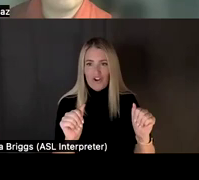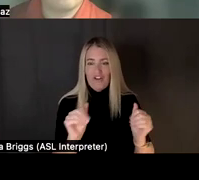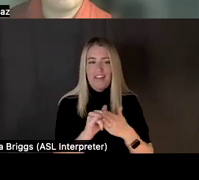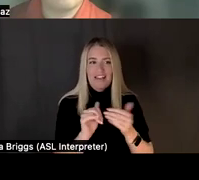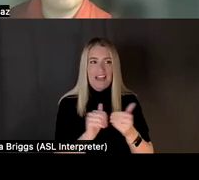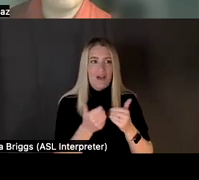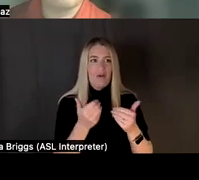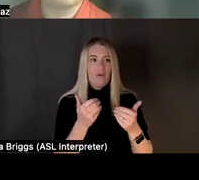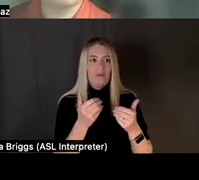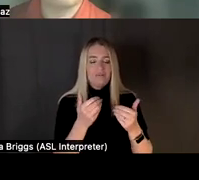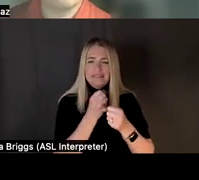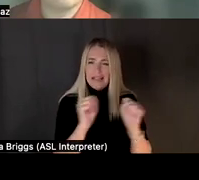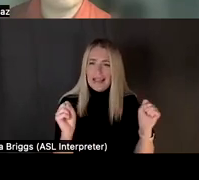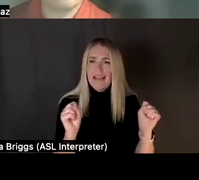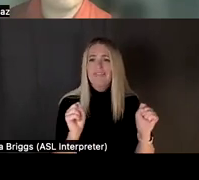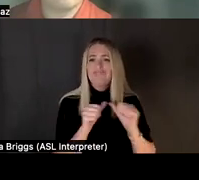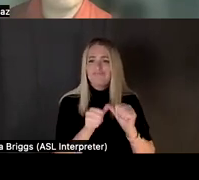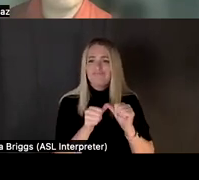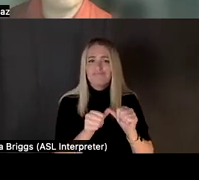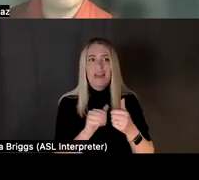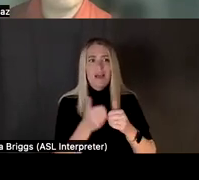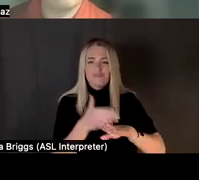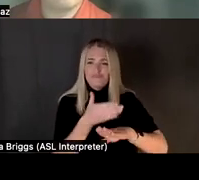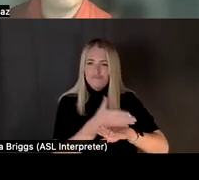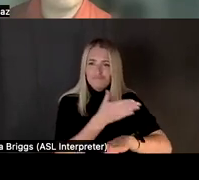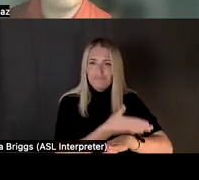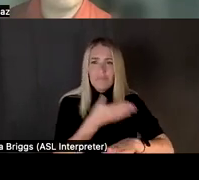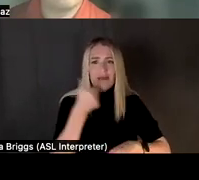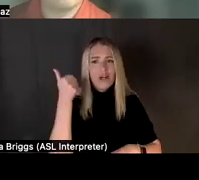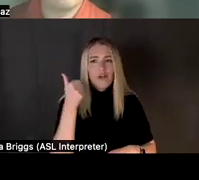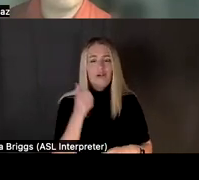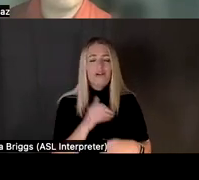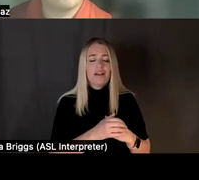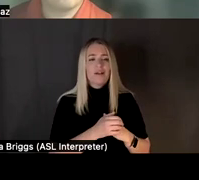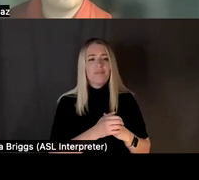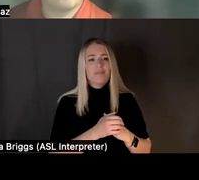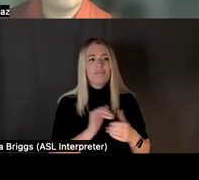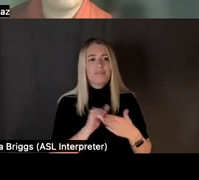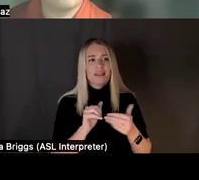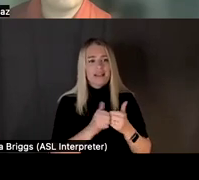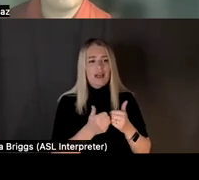safer. That's how we get better, and that's how we actually make a